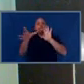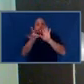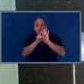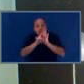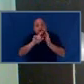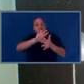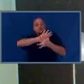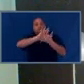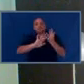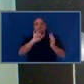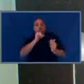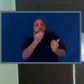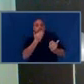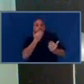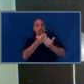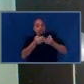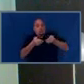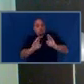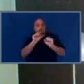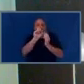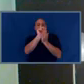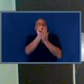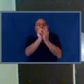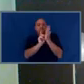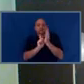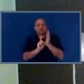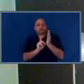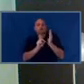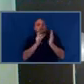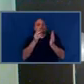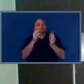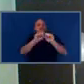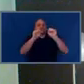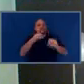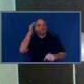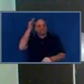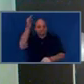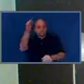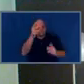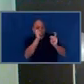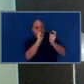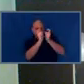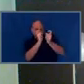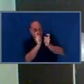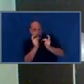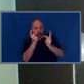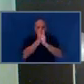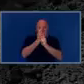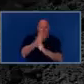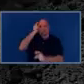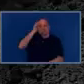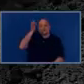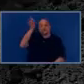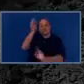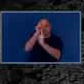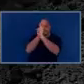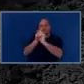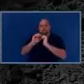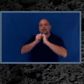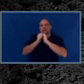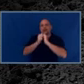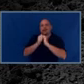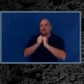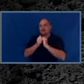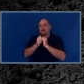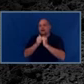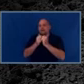we can design systems in the future to interact with other asteroids for future missions. So absolutely,